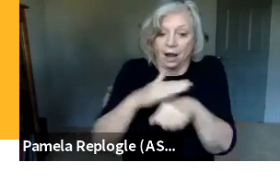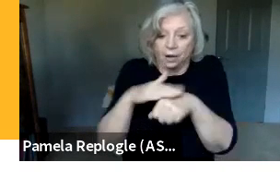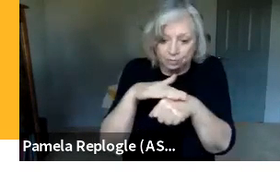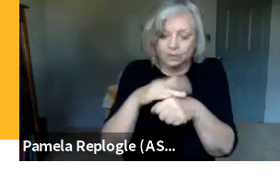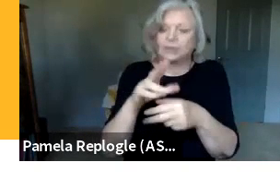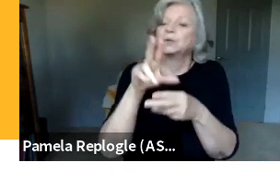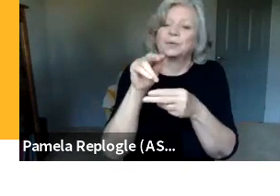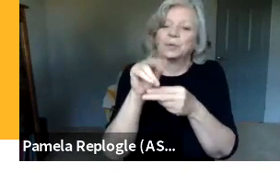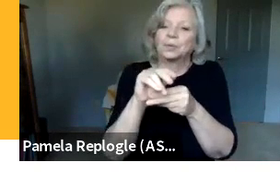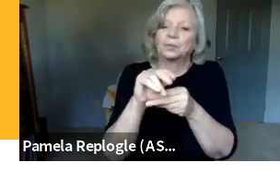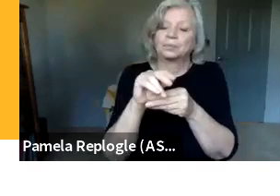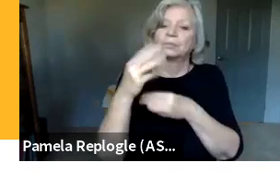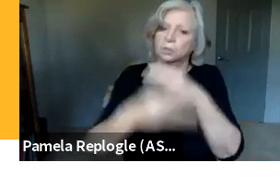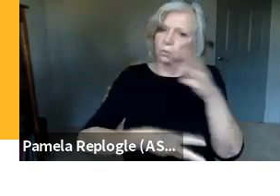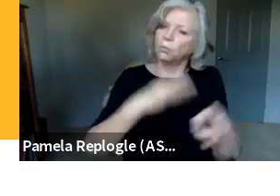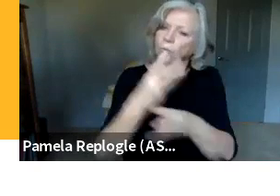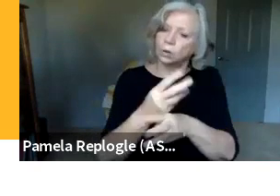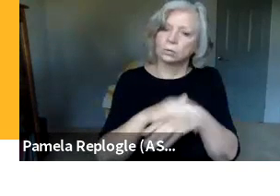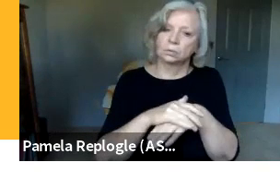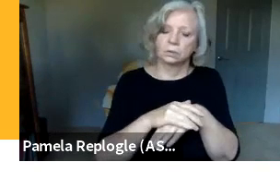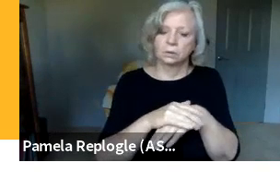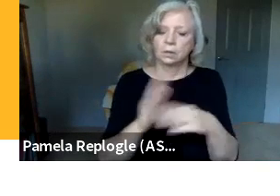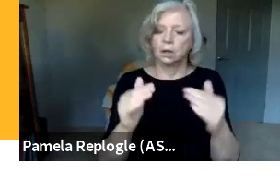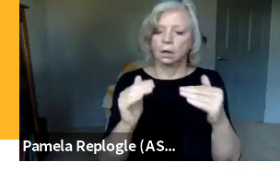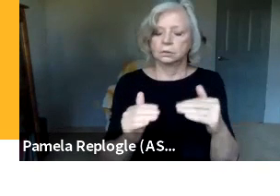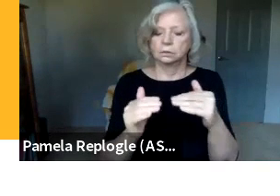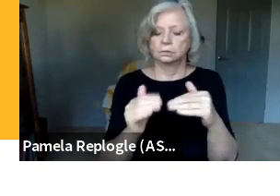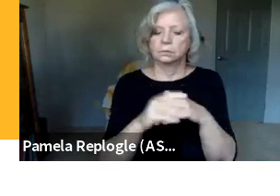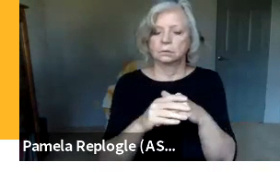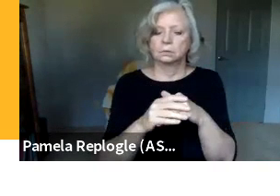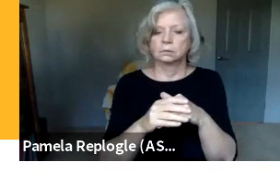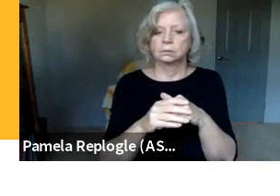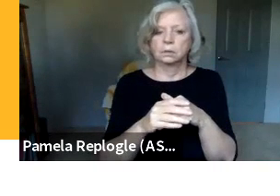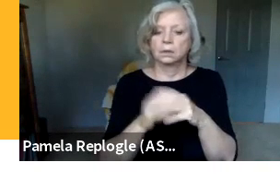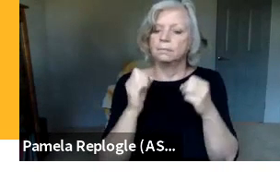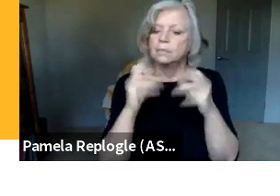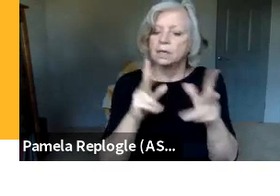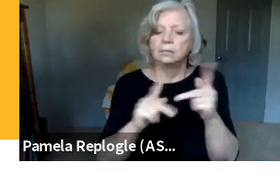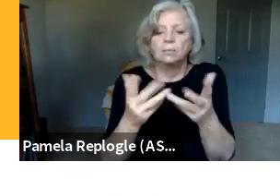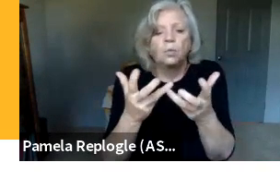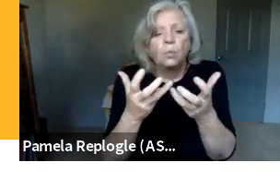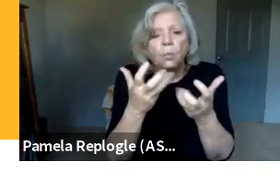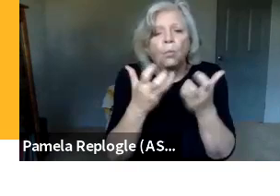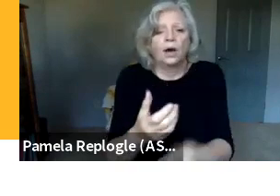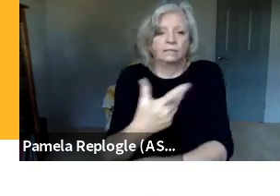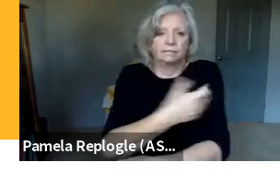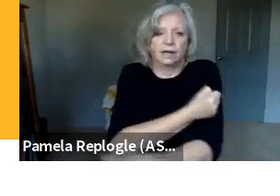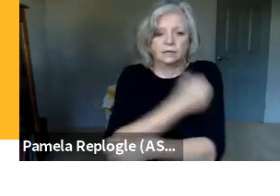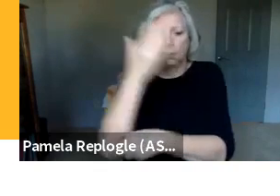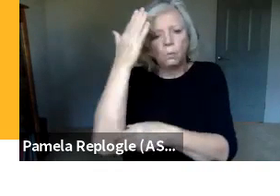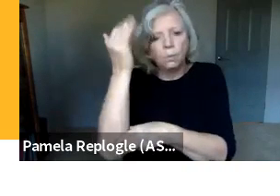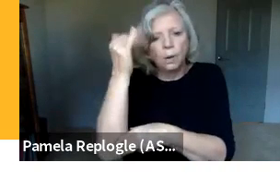then certainly one of the reasons that we want to get as many people vaccinated as possible is just so